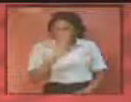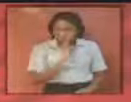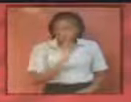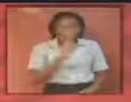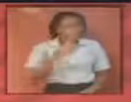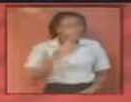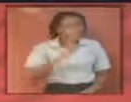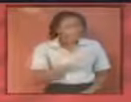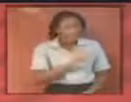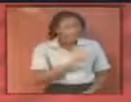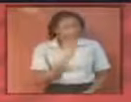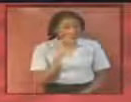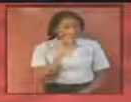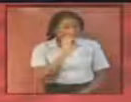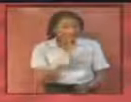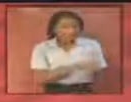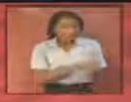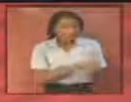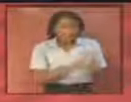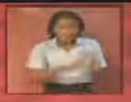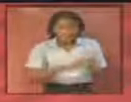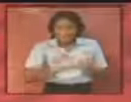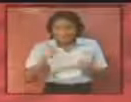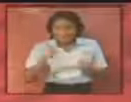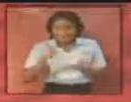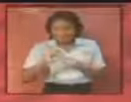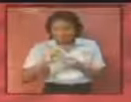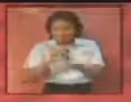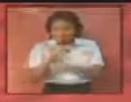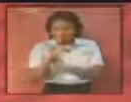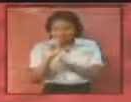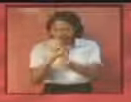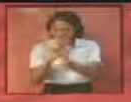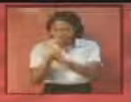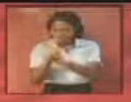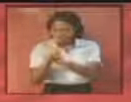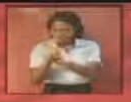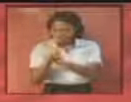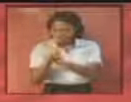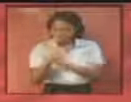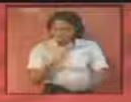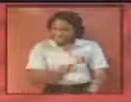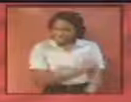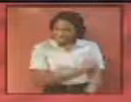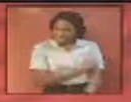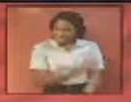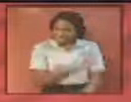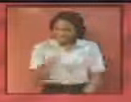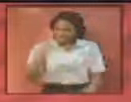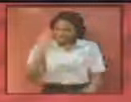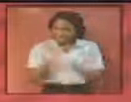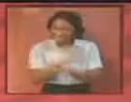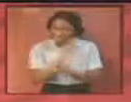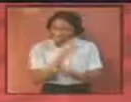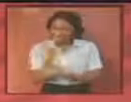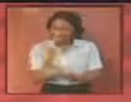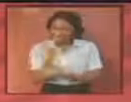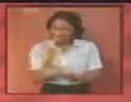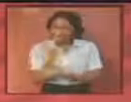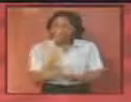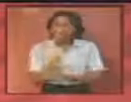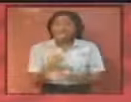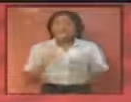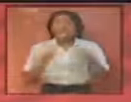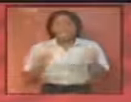the variant, and as a result of that, the variant may be able to land a few punches and you might get some symptoms. But